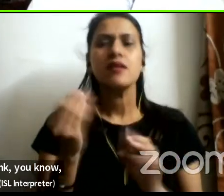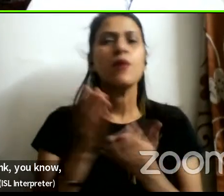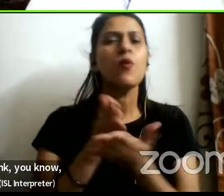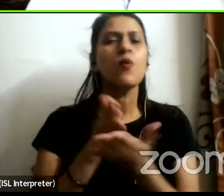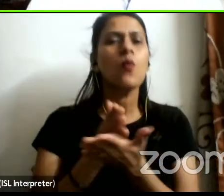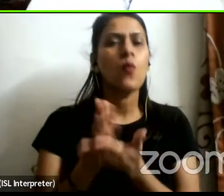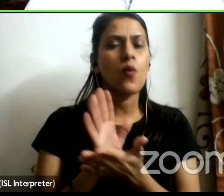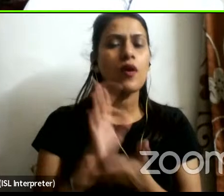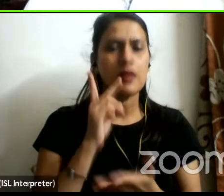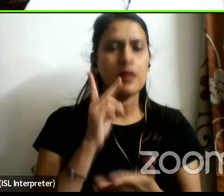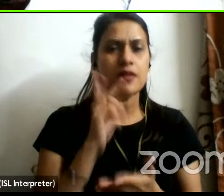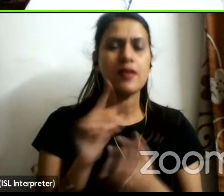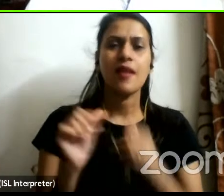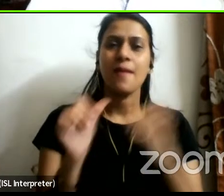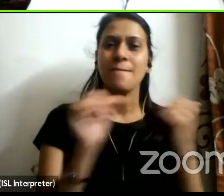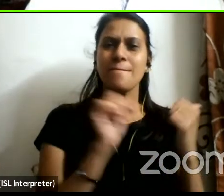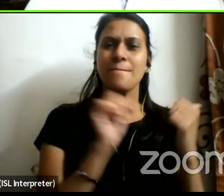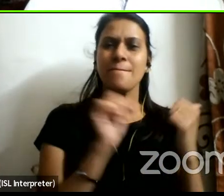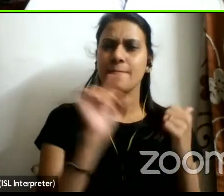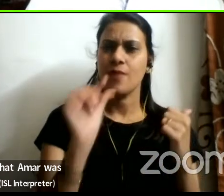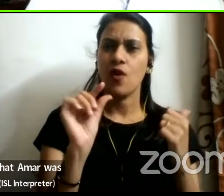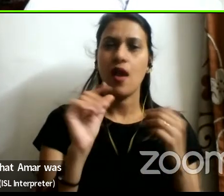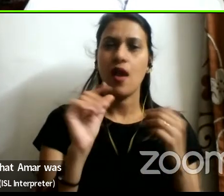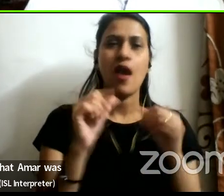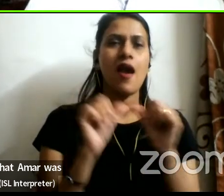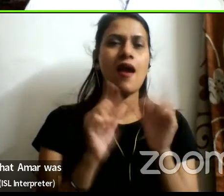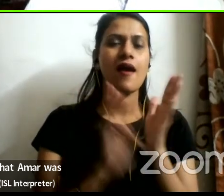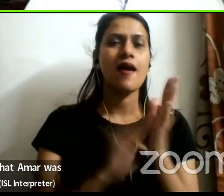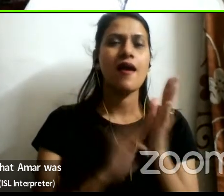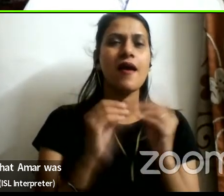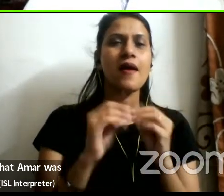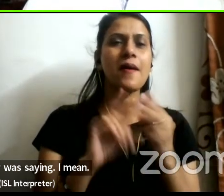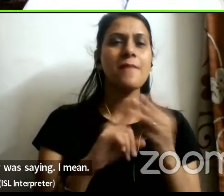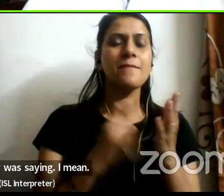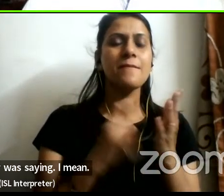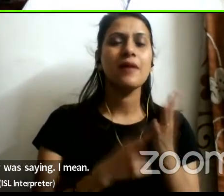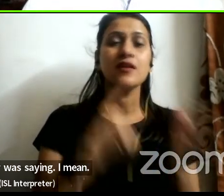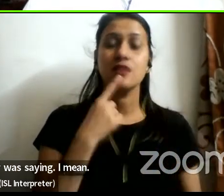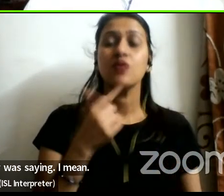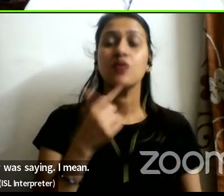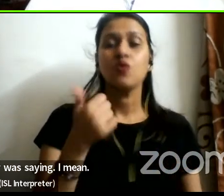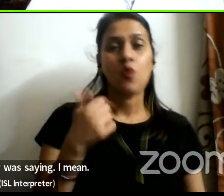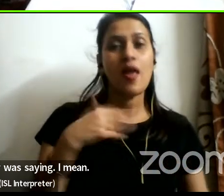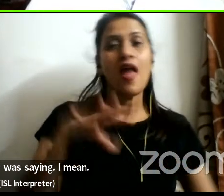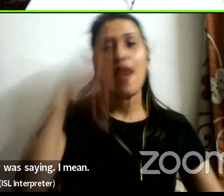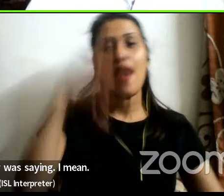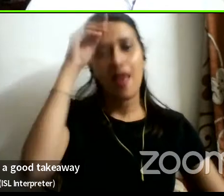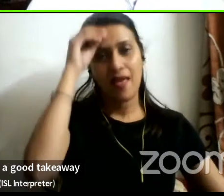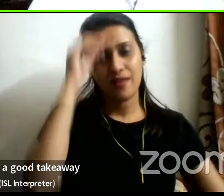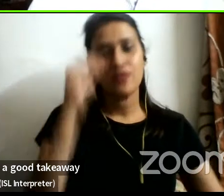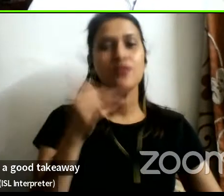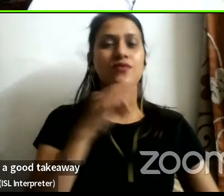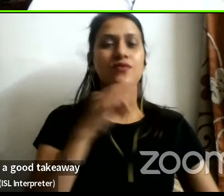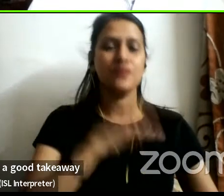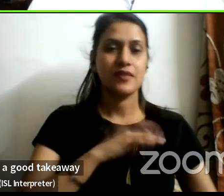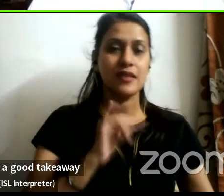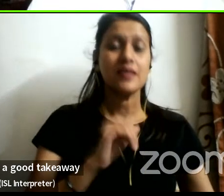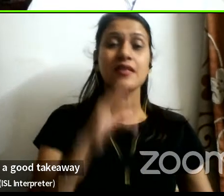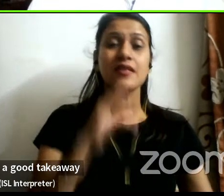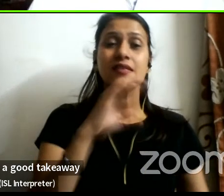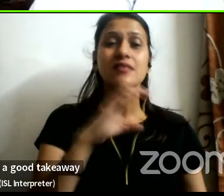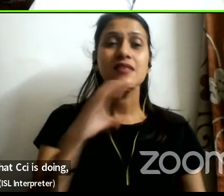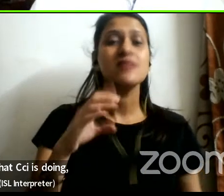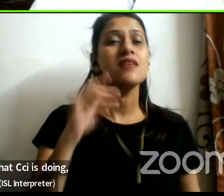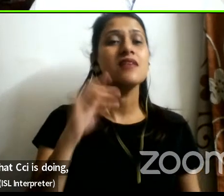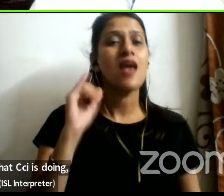back to what Amber was saying, I mean, and this is something which for me was a good takeaway, that sometimes we underestimate what CCI is doing because we